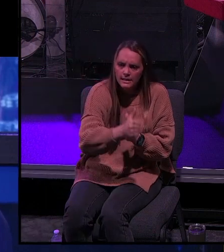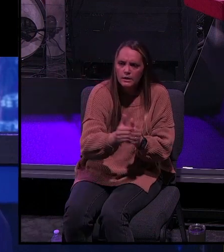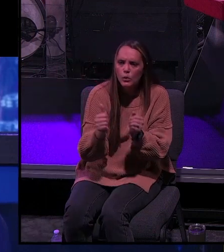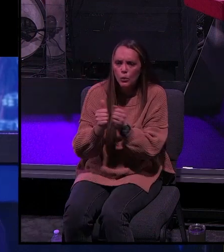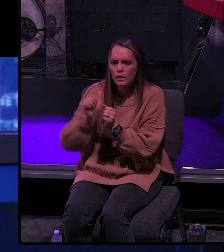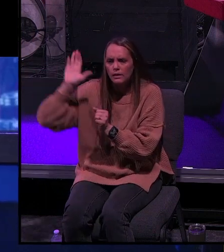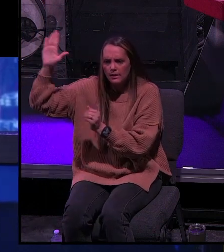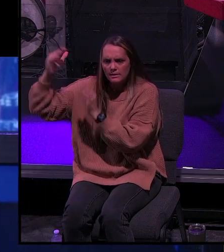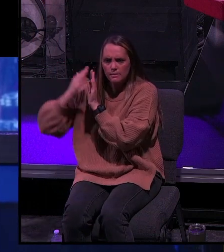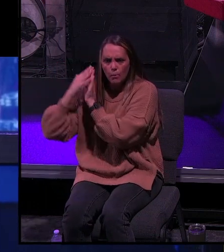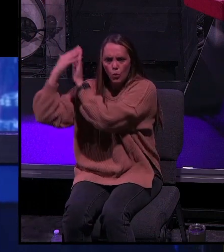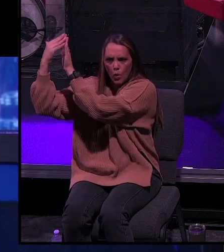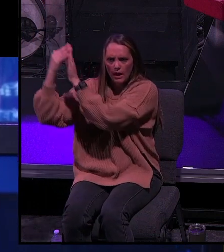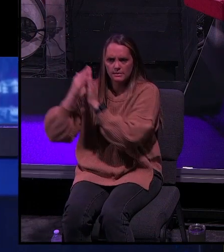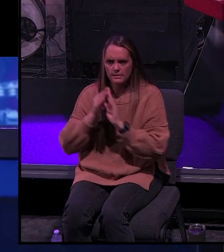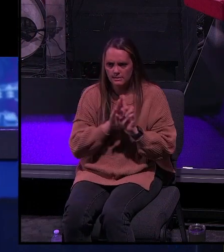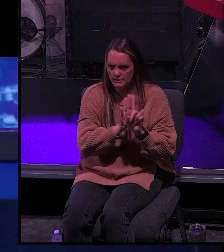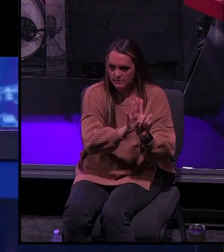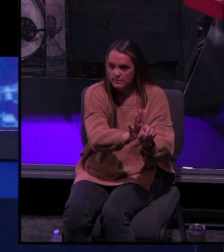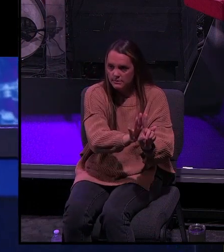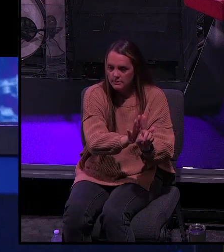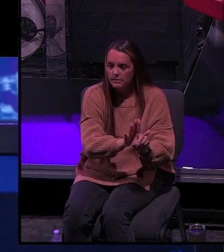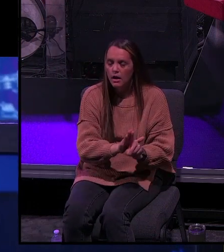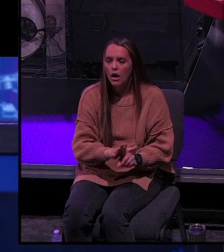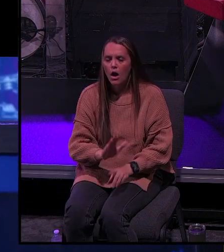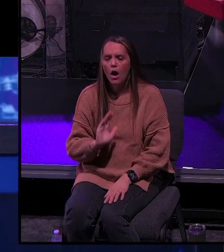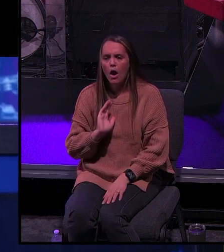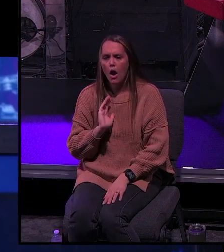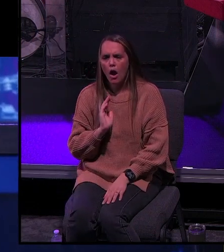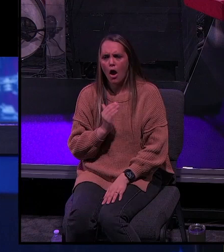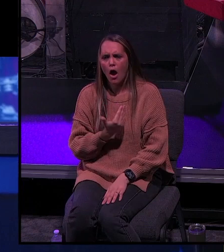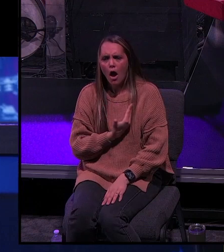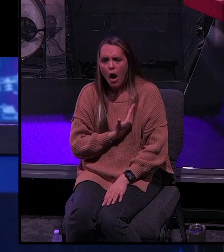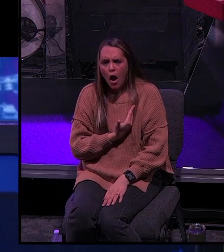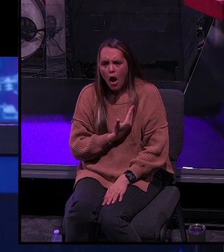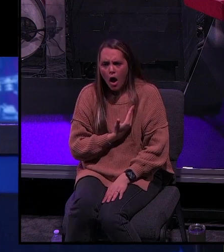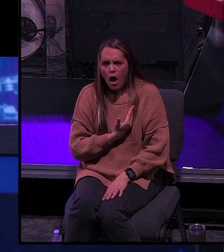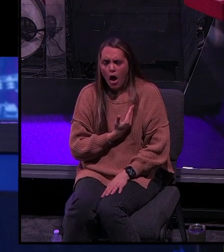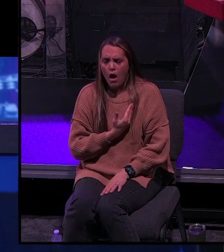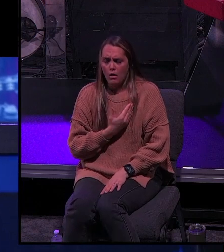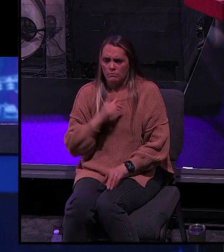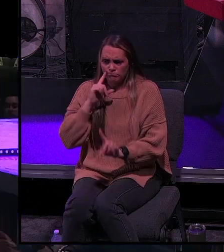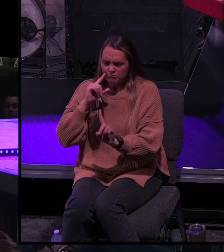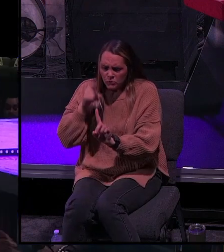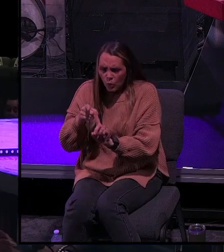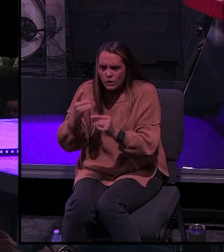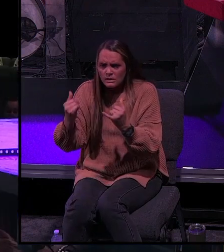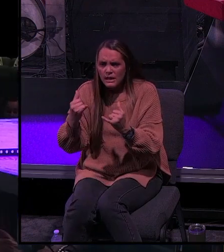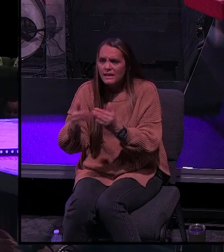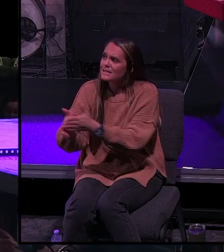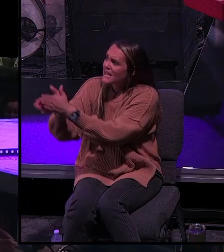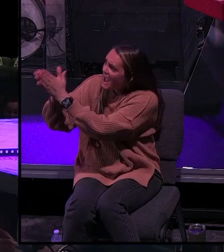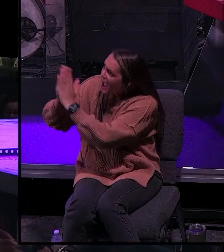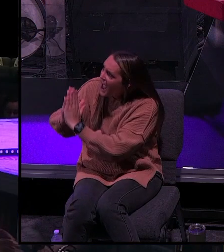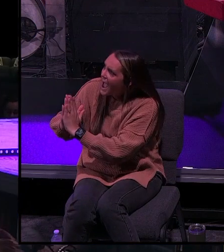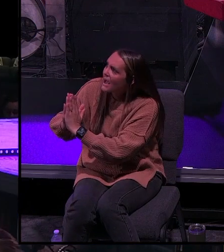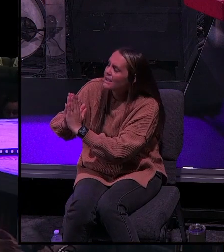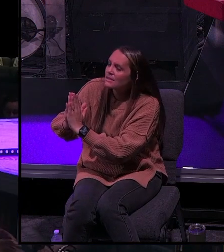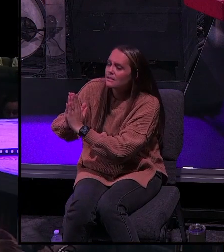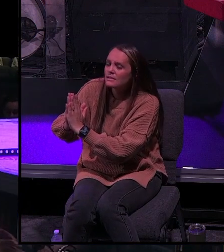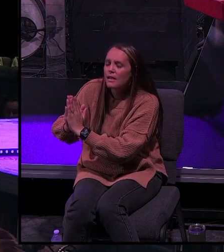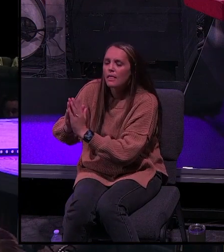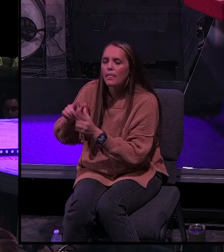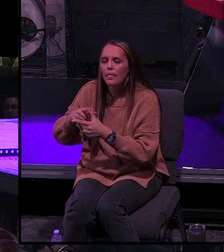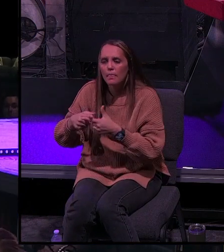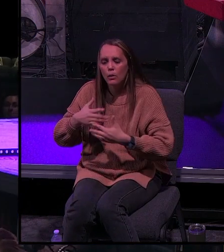doing. Our chief assignment today is to ask for him and then be willing to receive whatever it is he wants to give